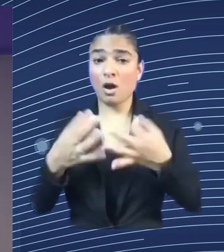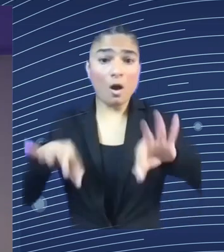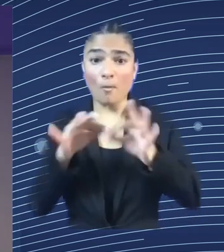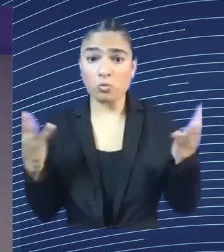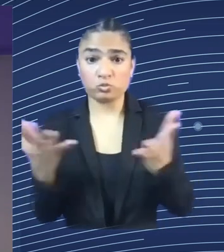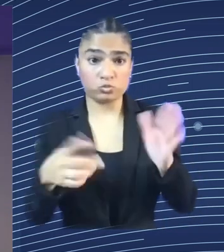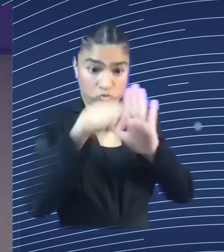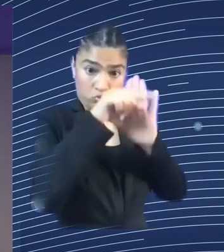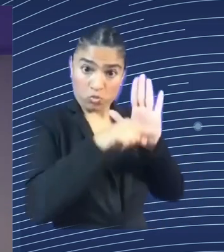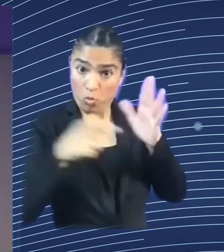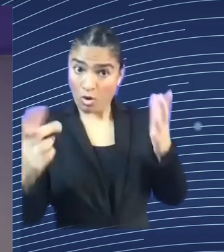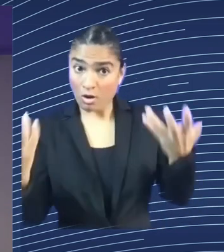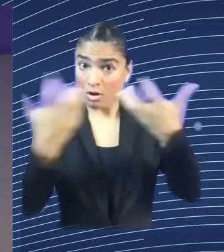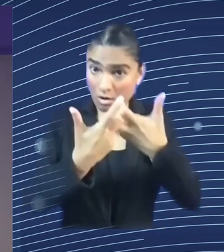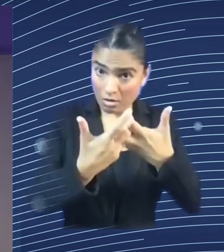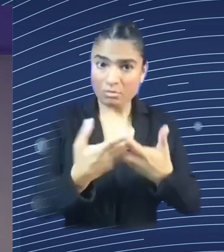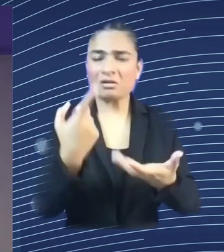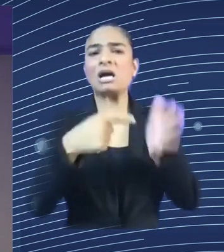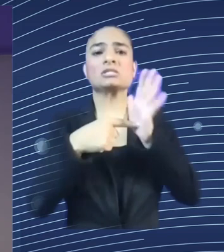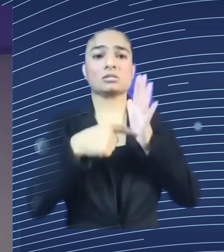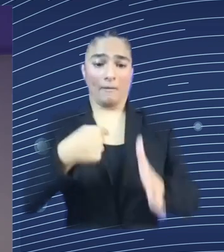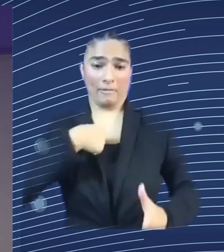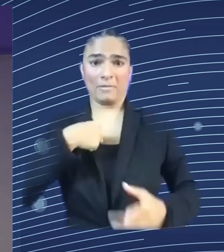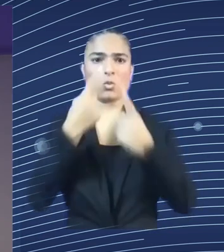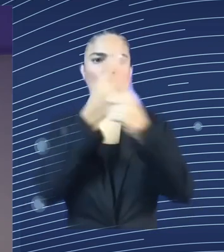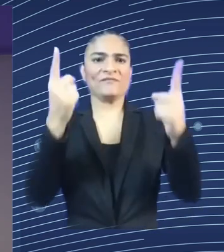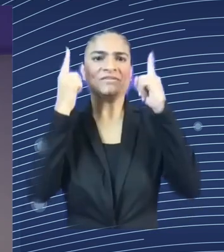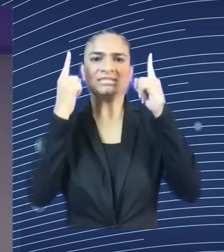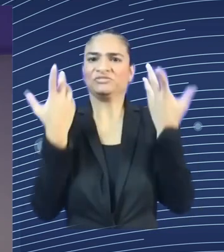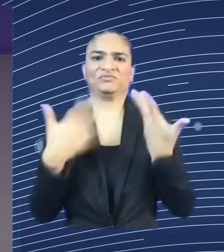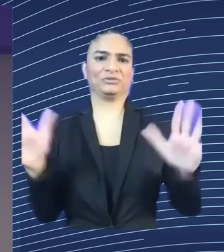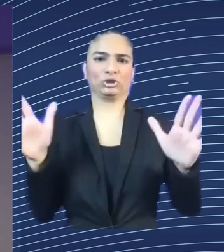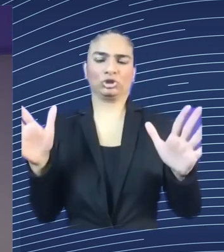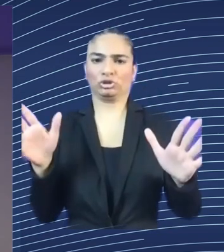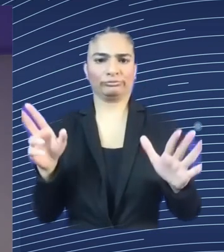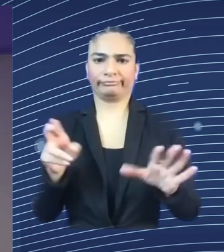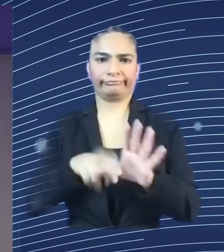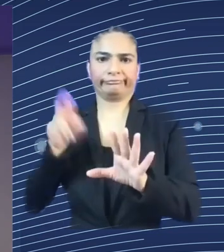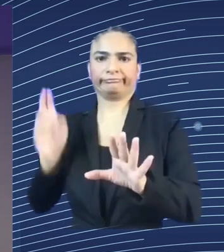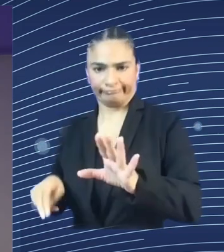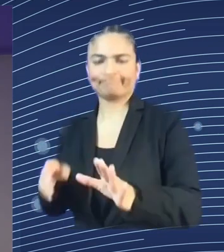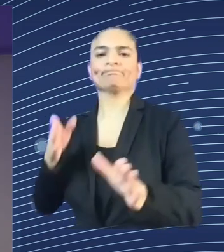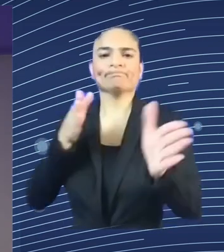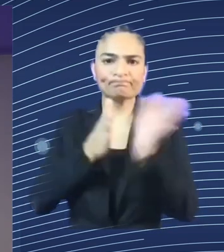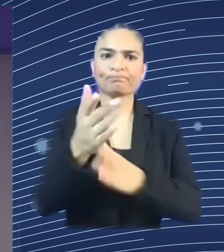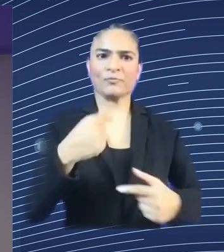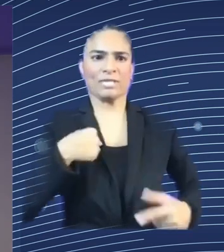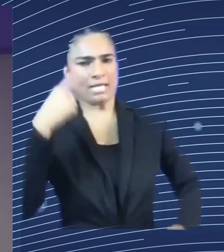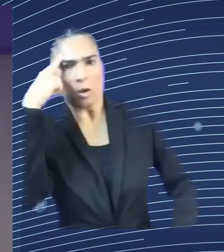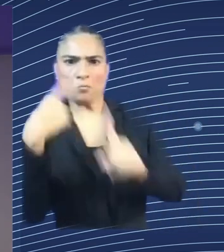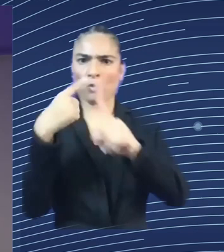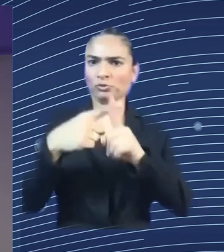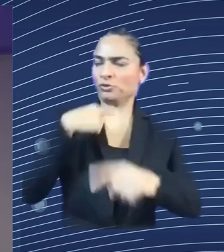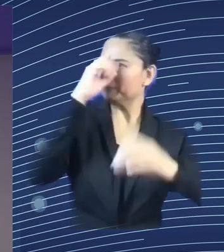are very proactive. They want to change the world. That's not the reality. The reality is that all these ESG funds, they are